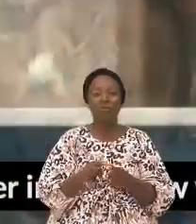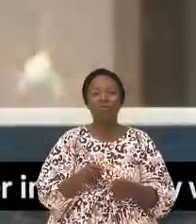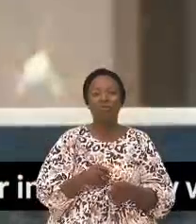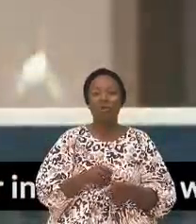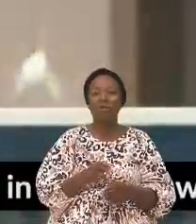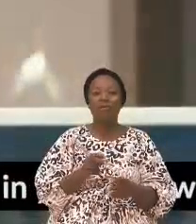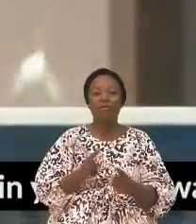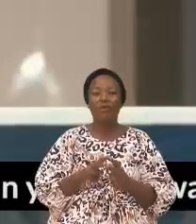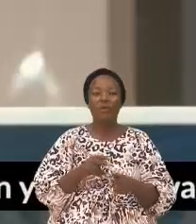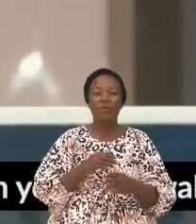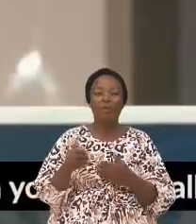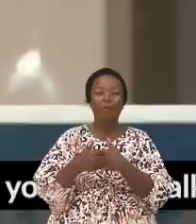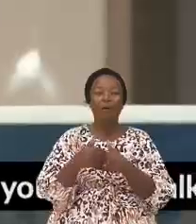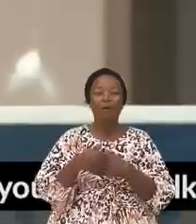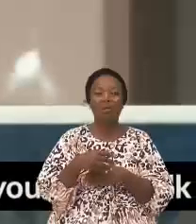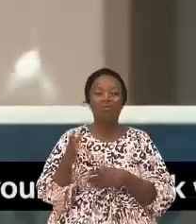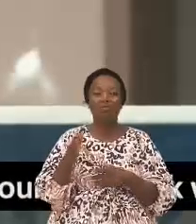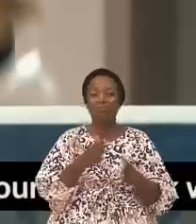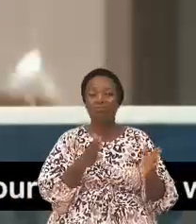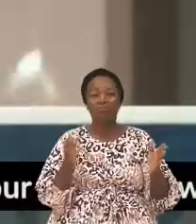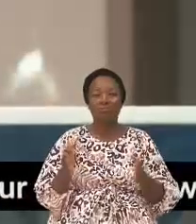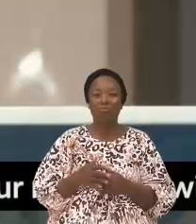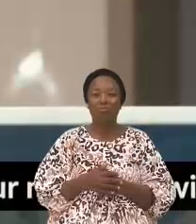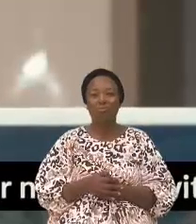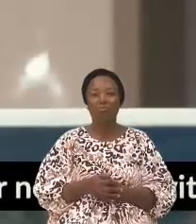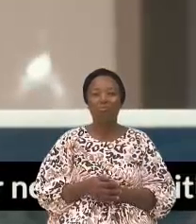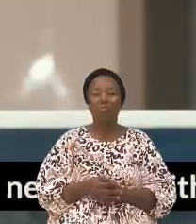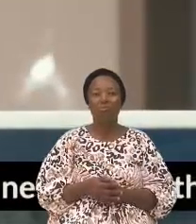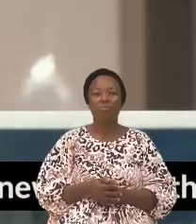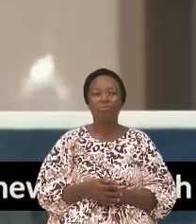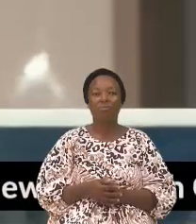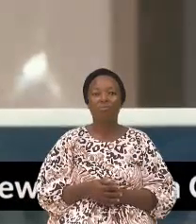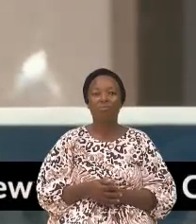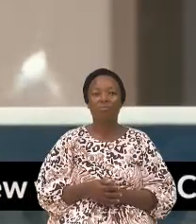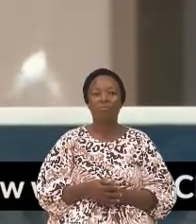You spread yourself to the very back.